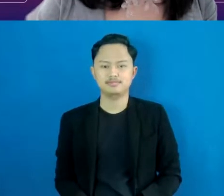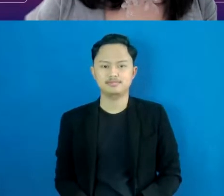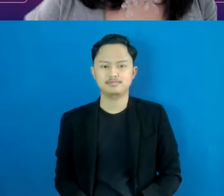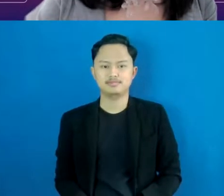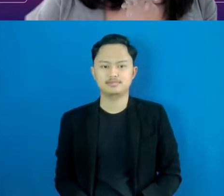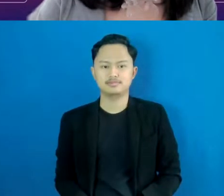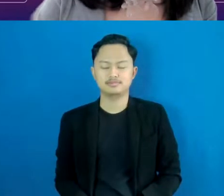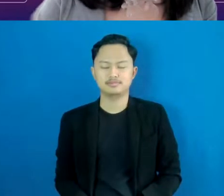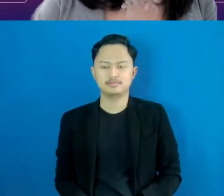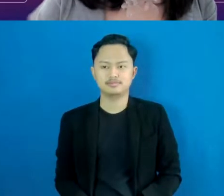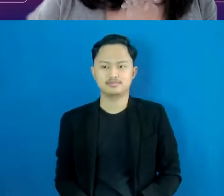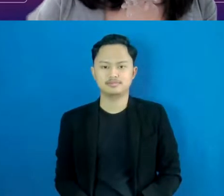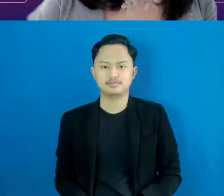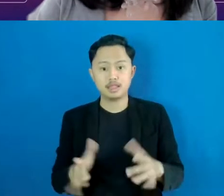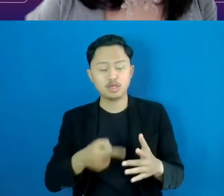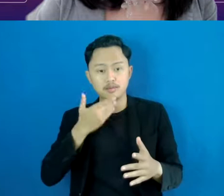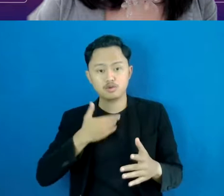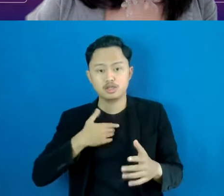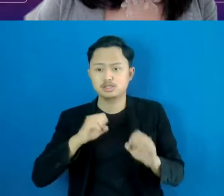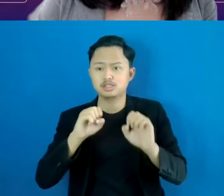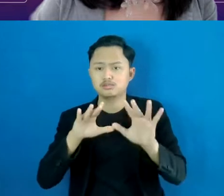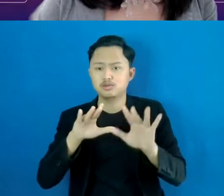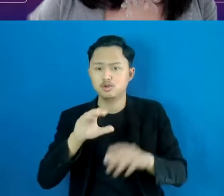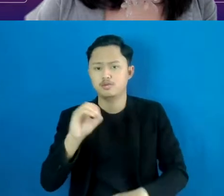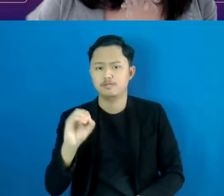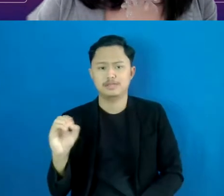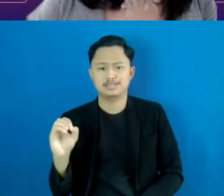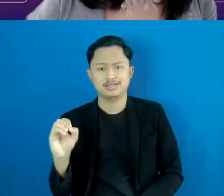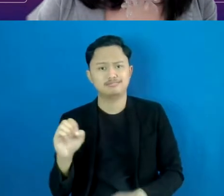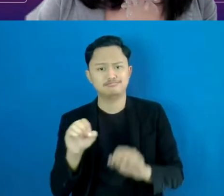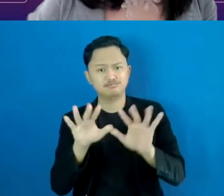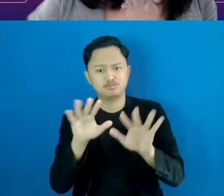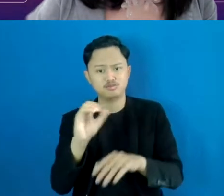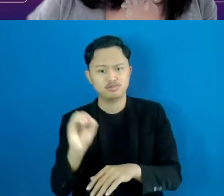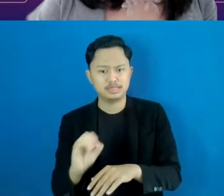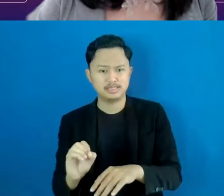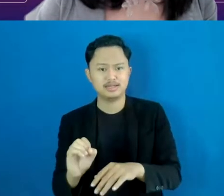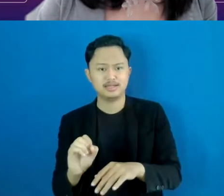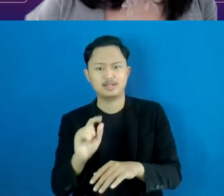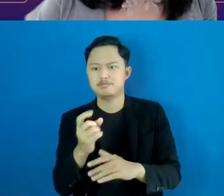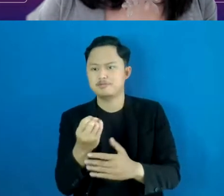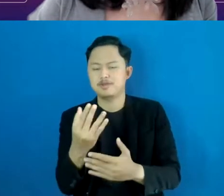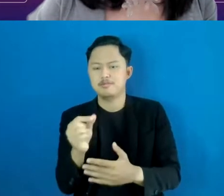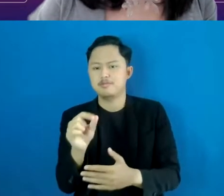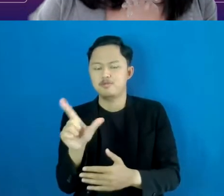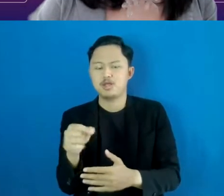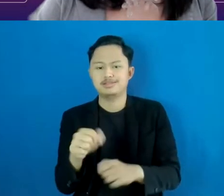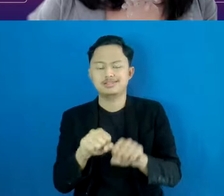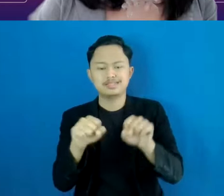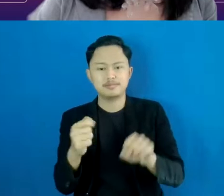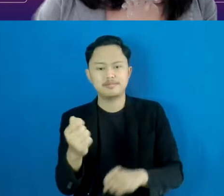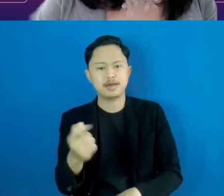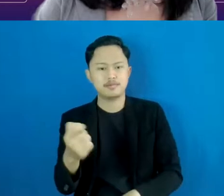a 10% higher price for the e-bus monthly payments together with the fare